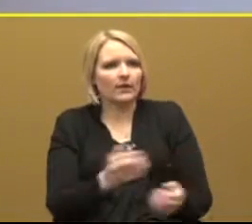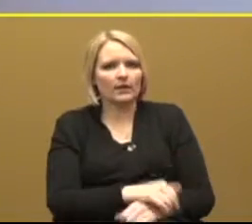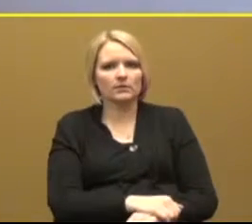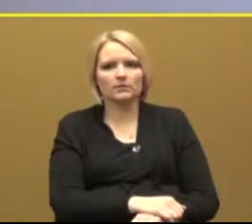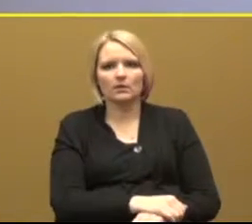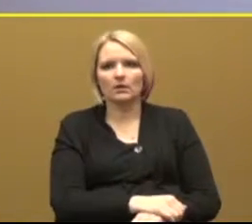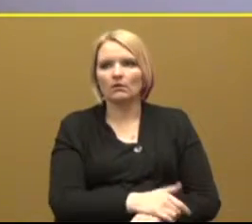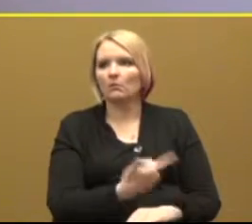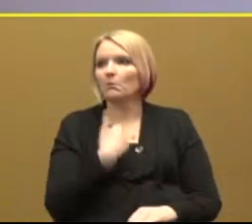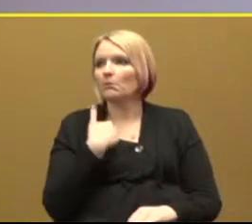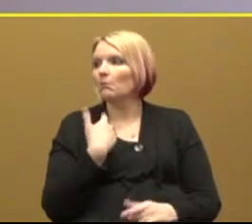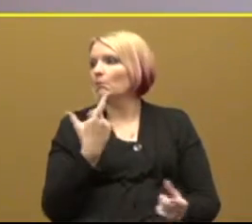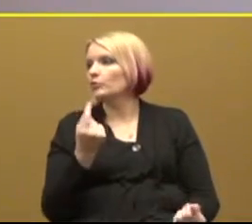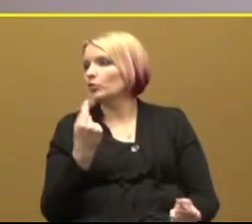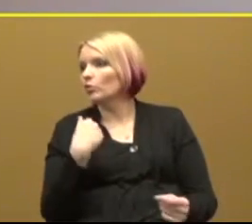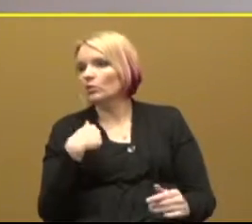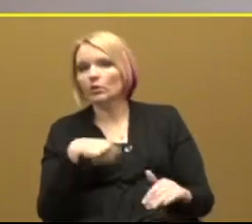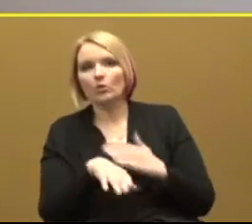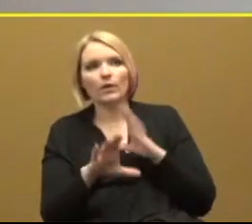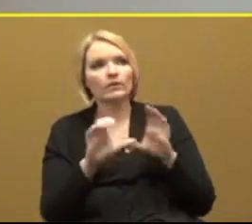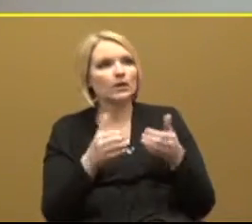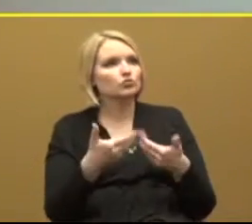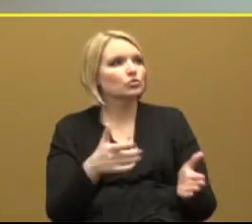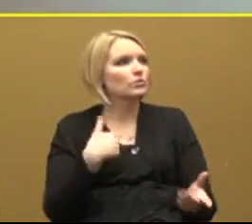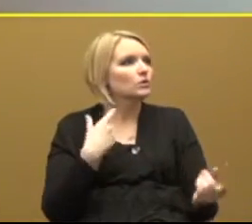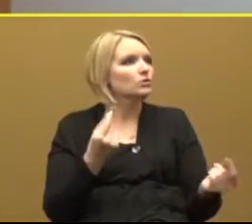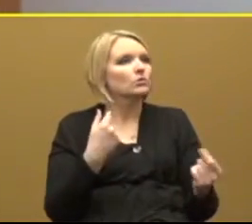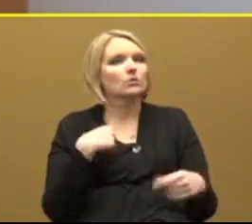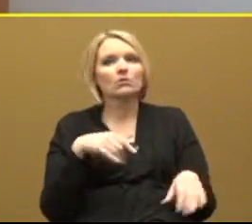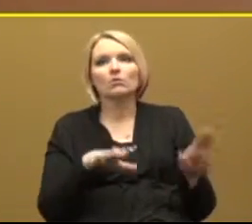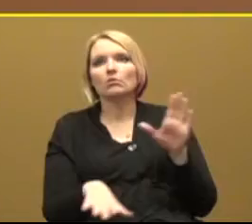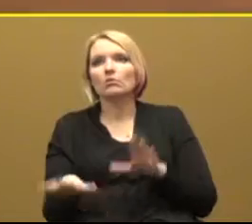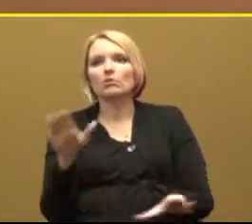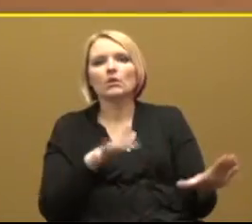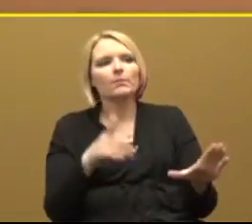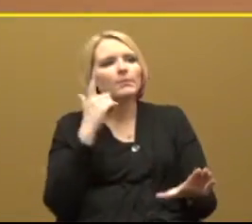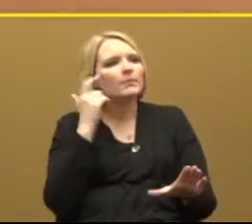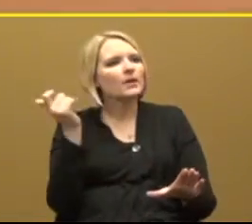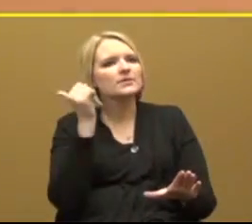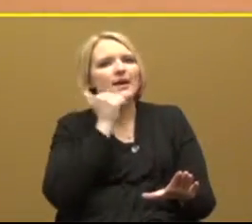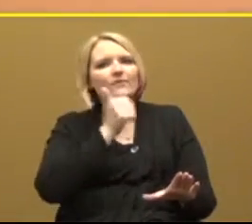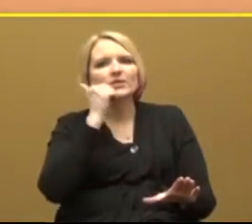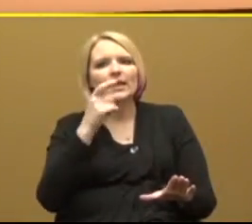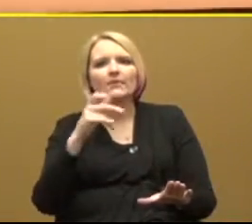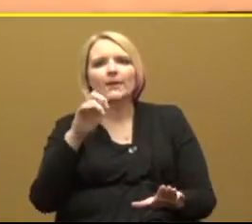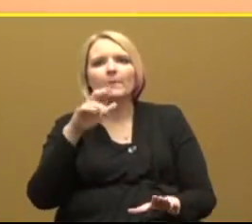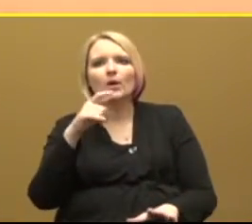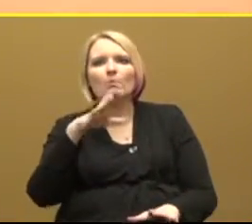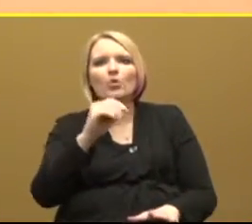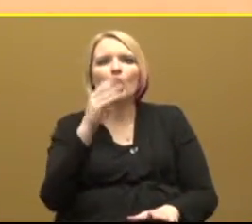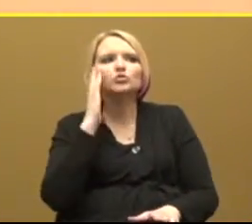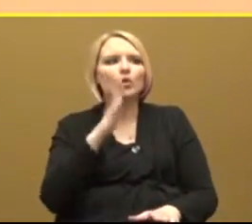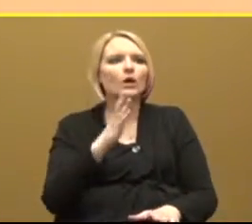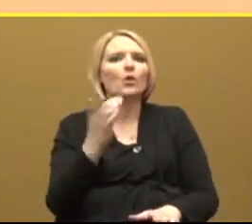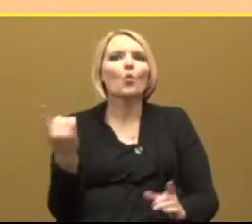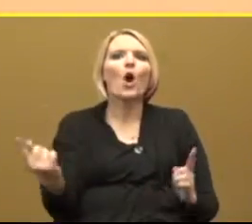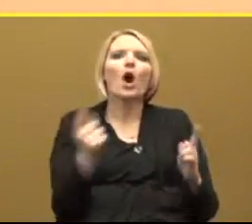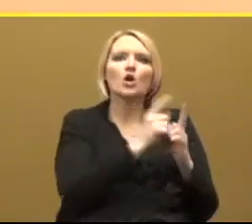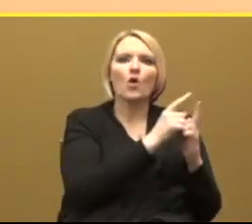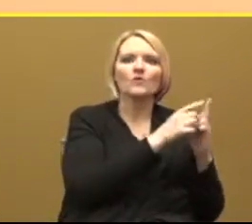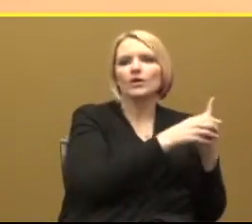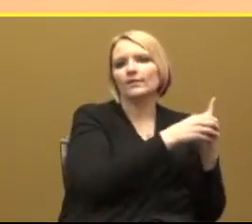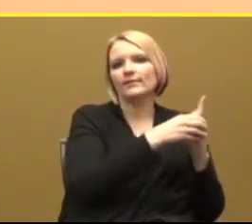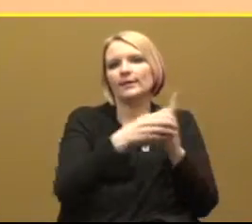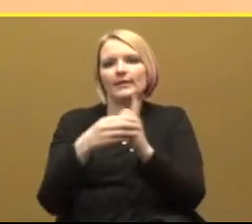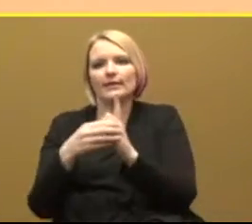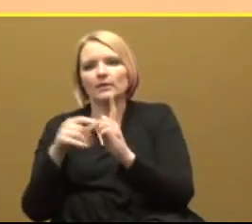idea where he was supposed to go when he came into the classroom because every day the paraprofessional took him into the classroom and put him where he was going to go.